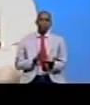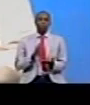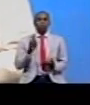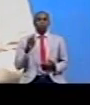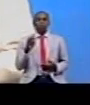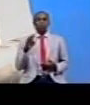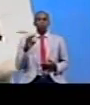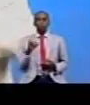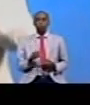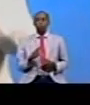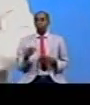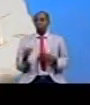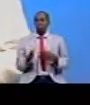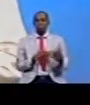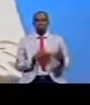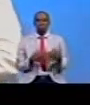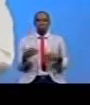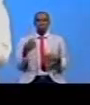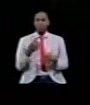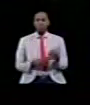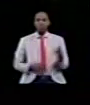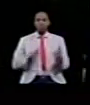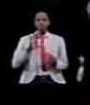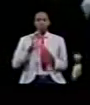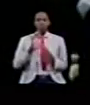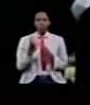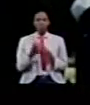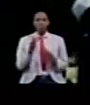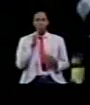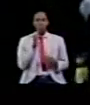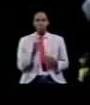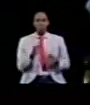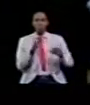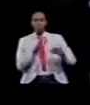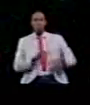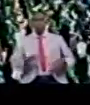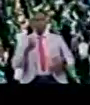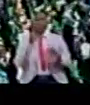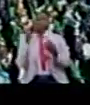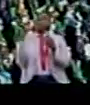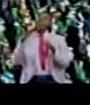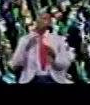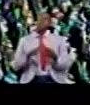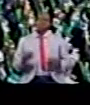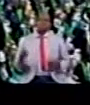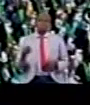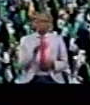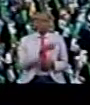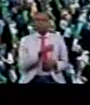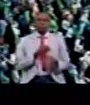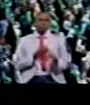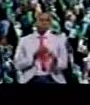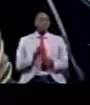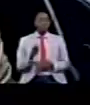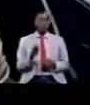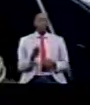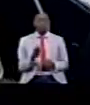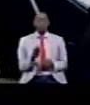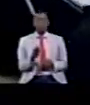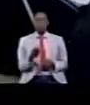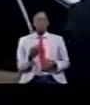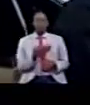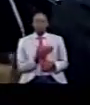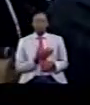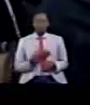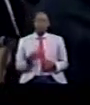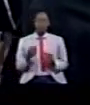like that and remain single. And these wives that are not supportive, that are doing what they are doing sometimes deliberately, they